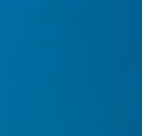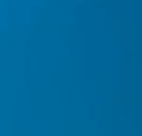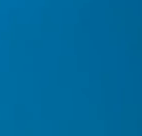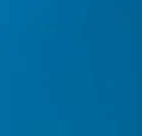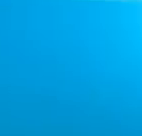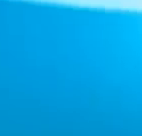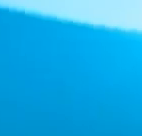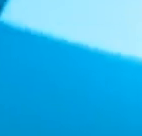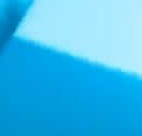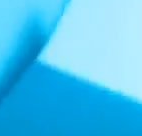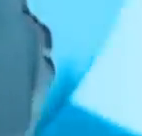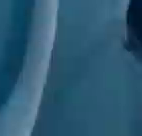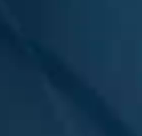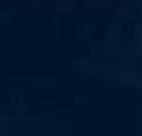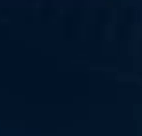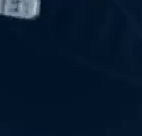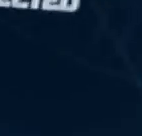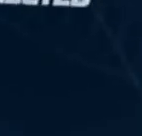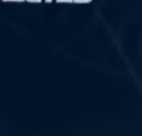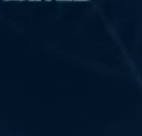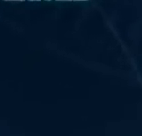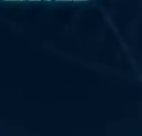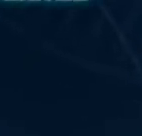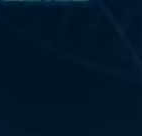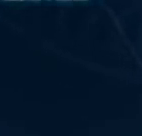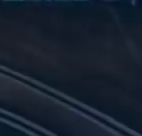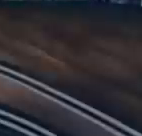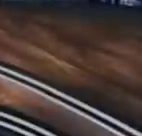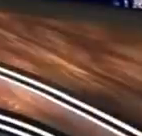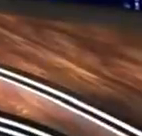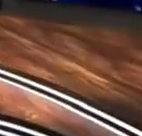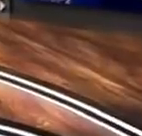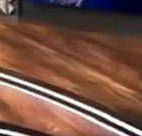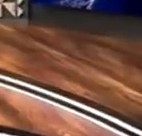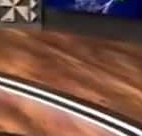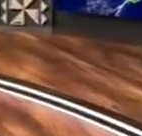From the studios of FBC Suva, Edwin Nunn.